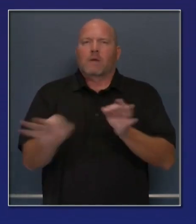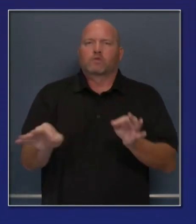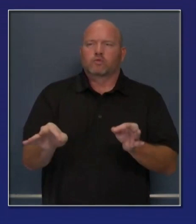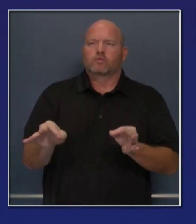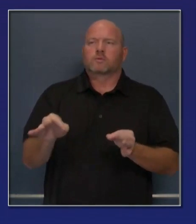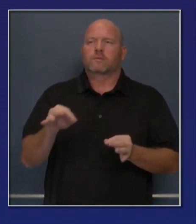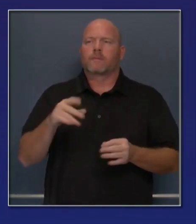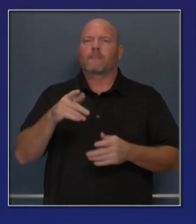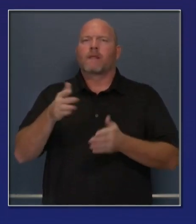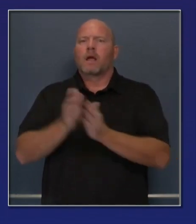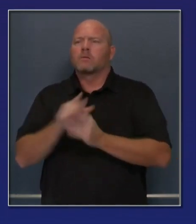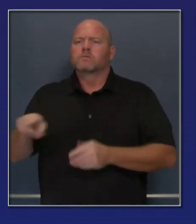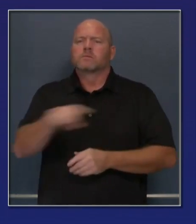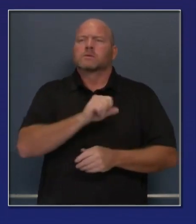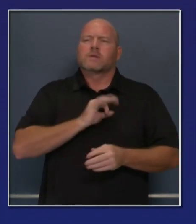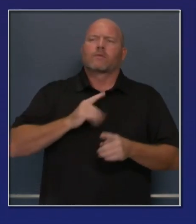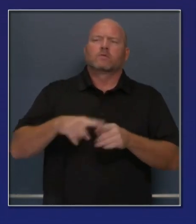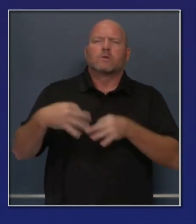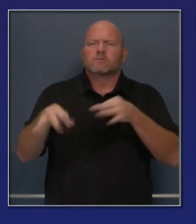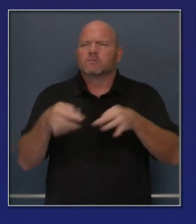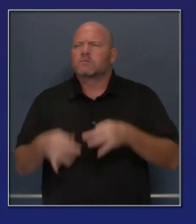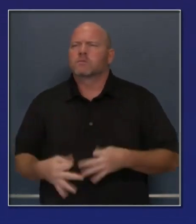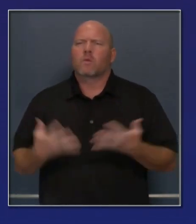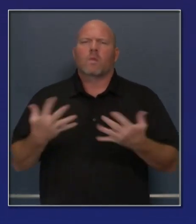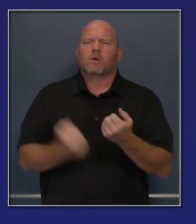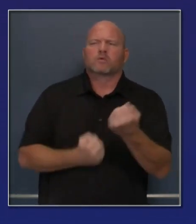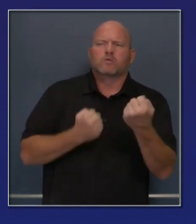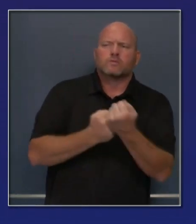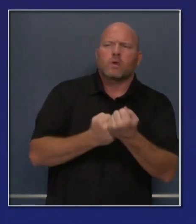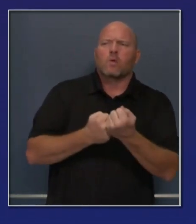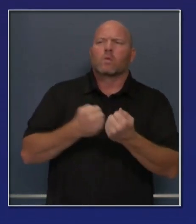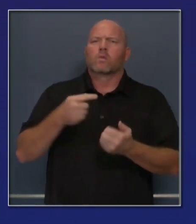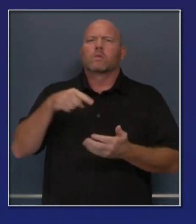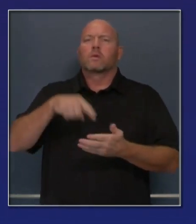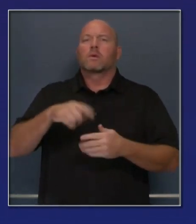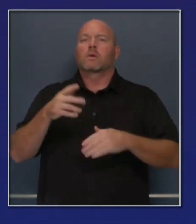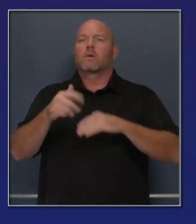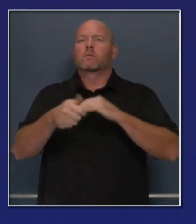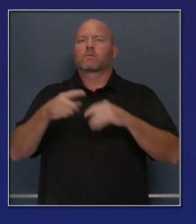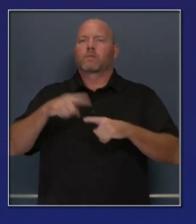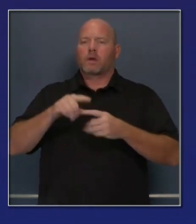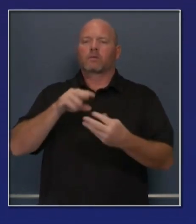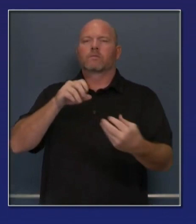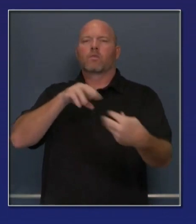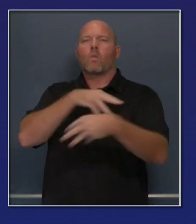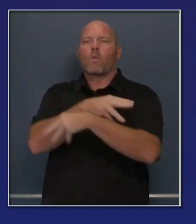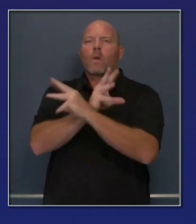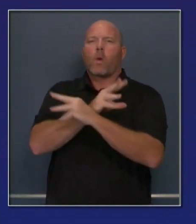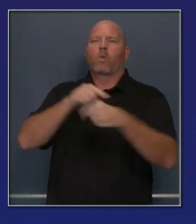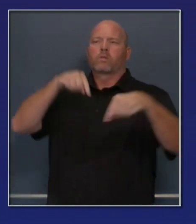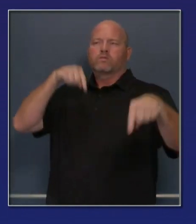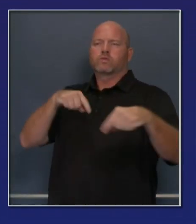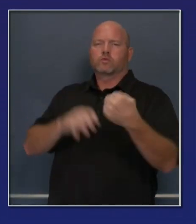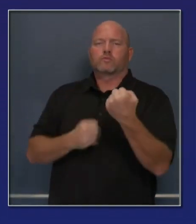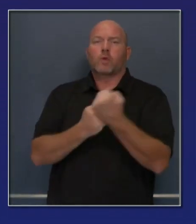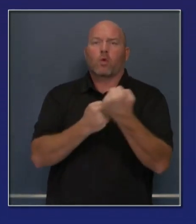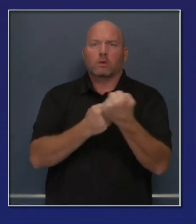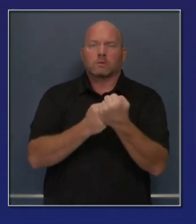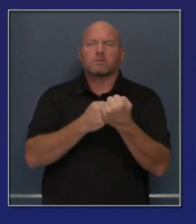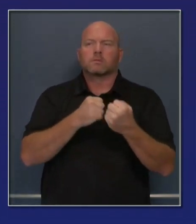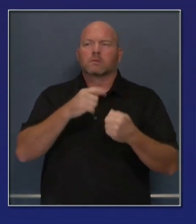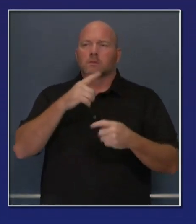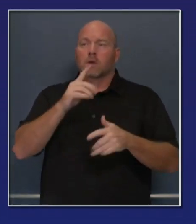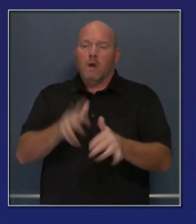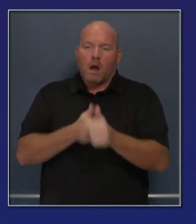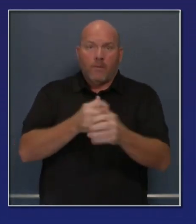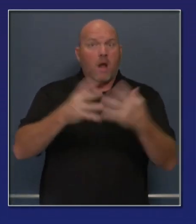the remote support that is also part of our contact tracing efforts. A lot of work has been put into this